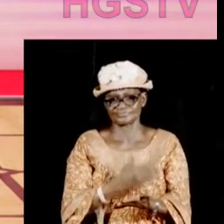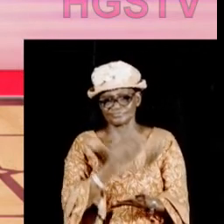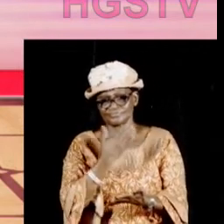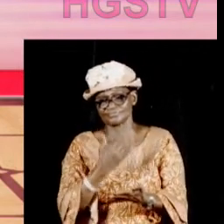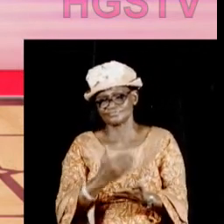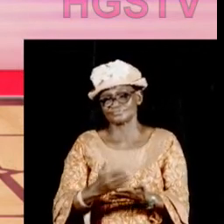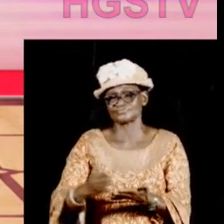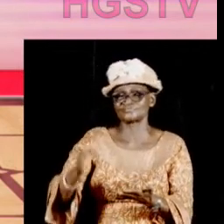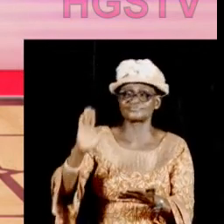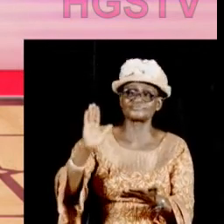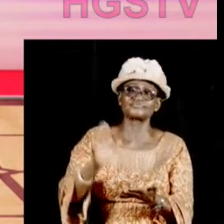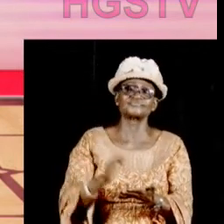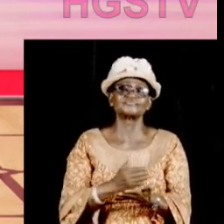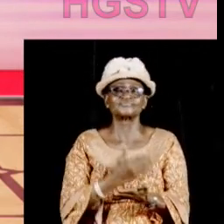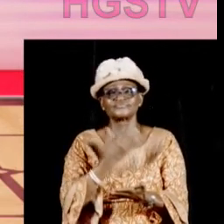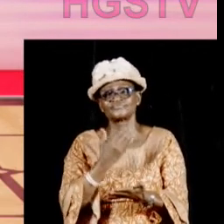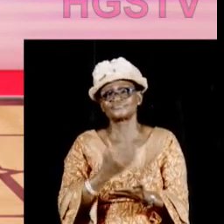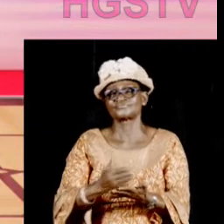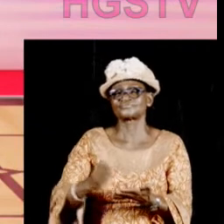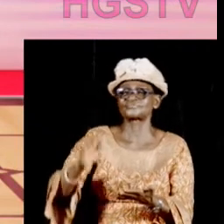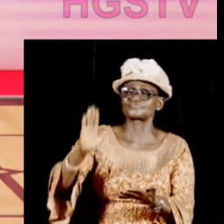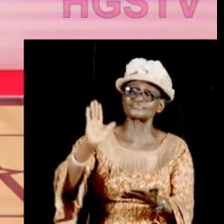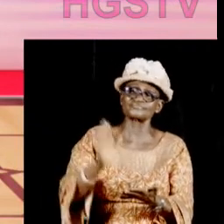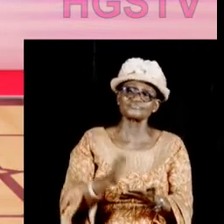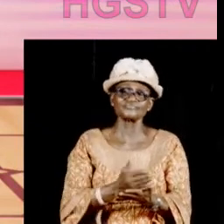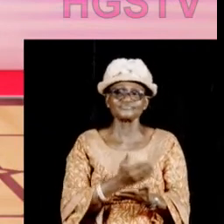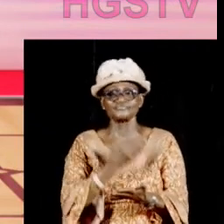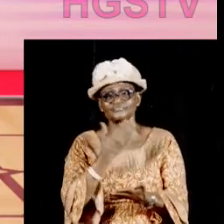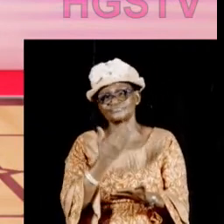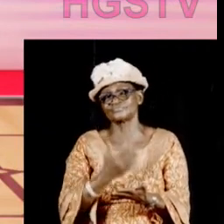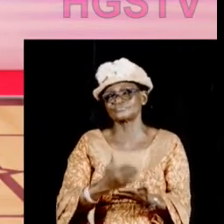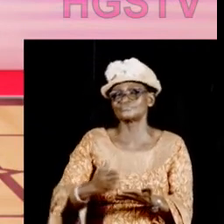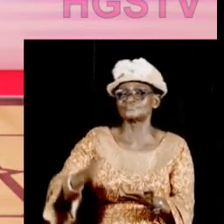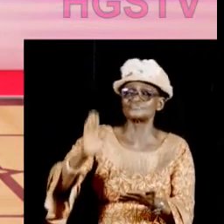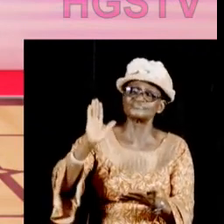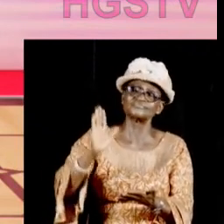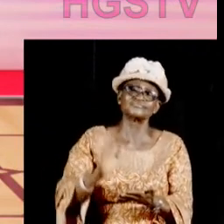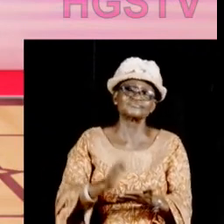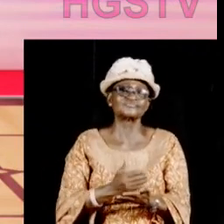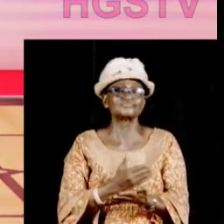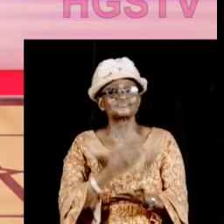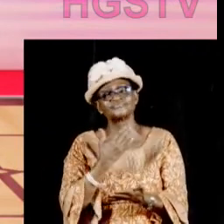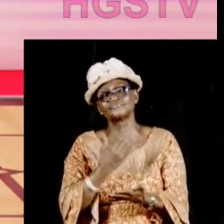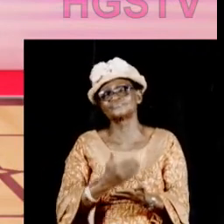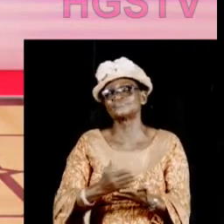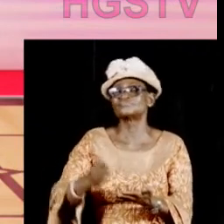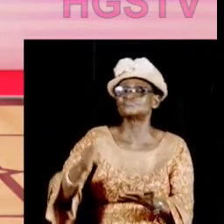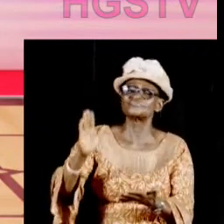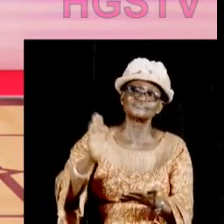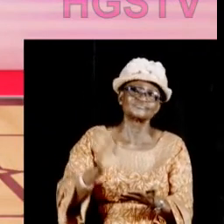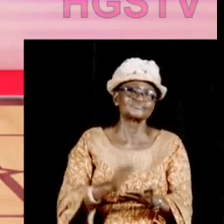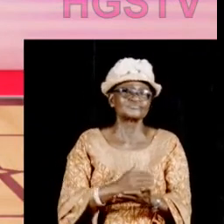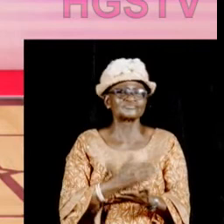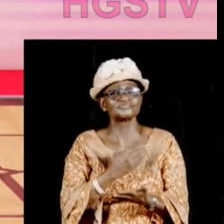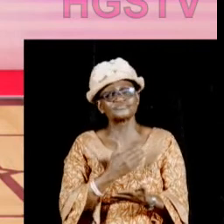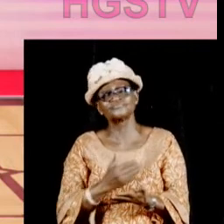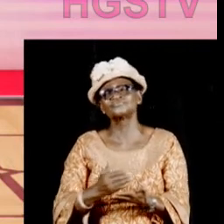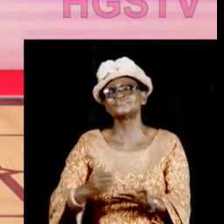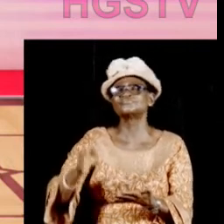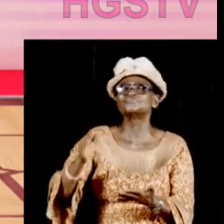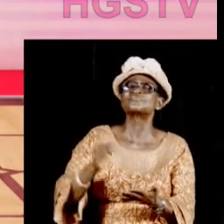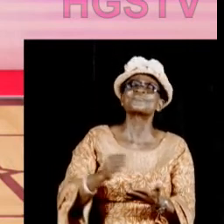high. Forever you are the King who reigns in awesome majesty. Praise